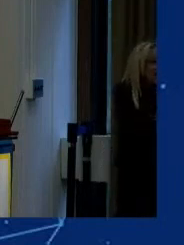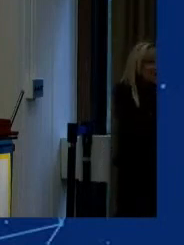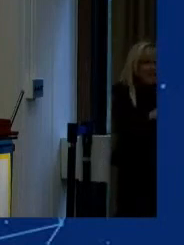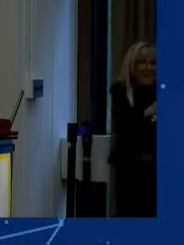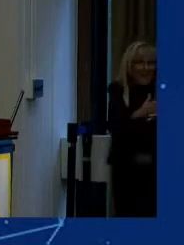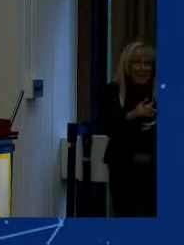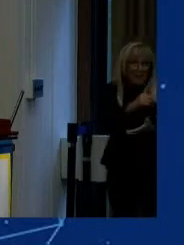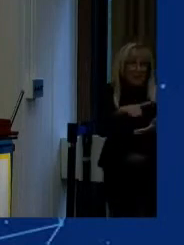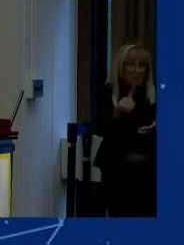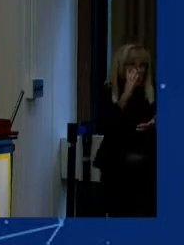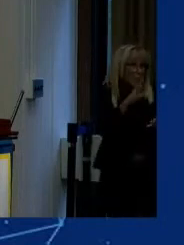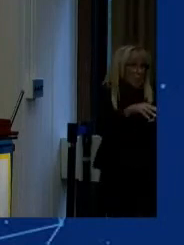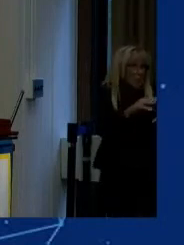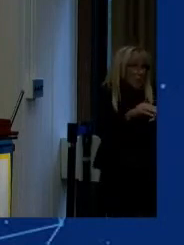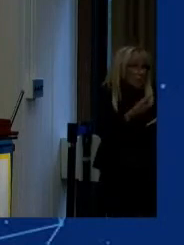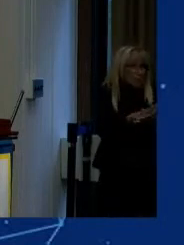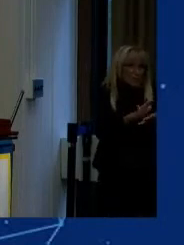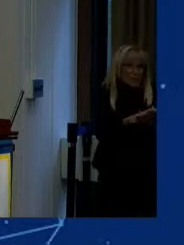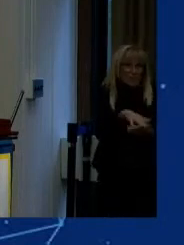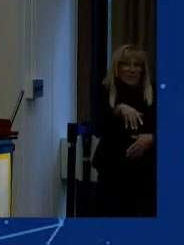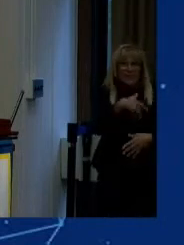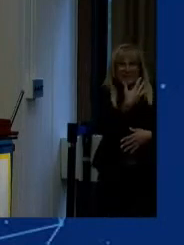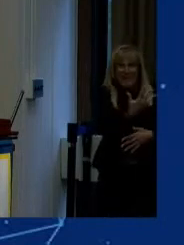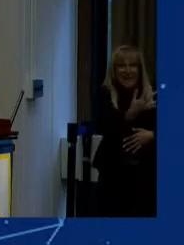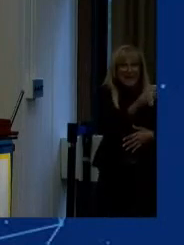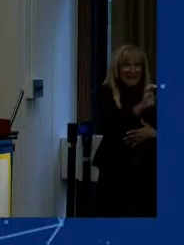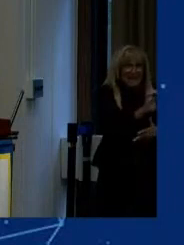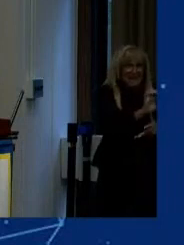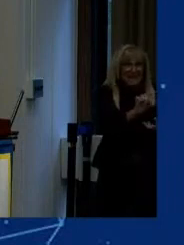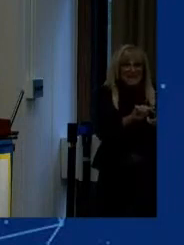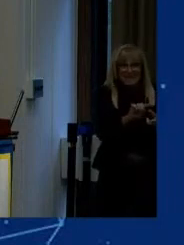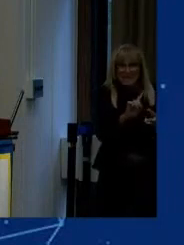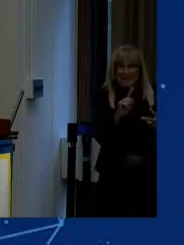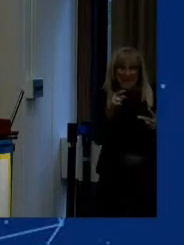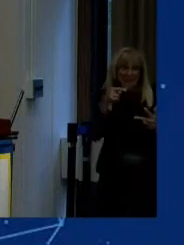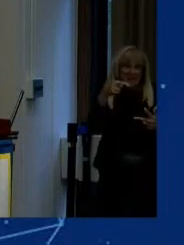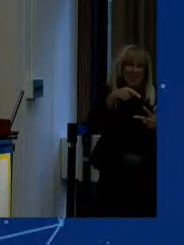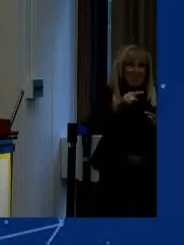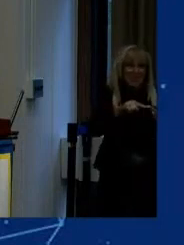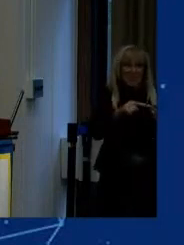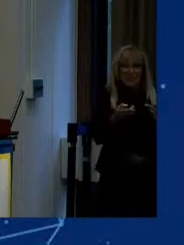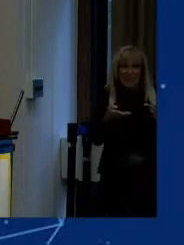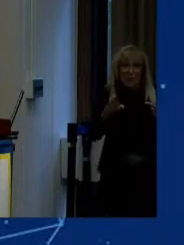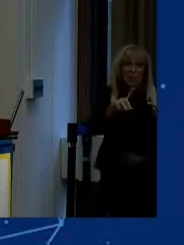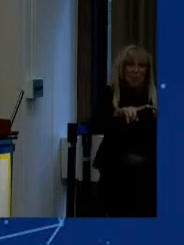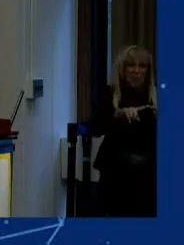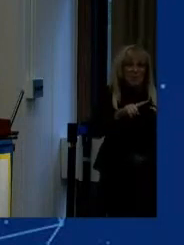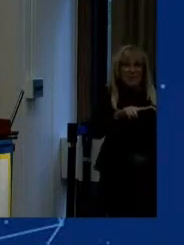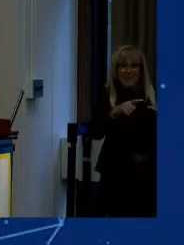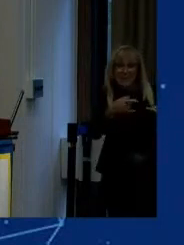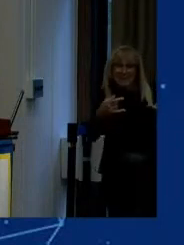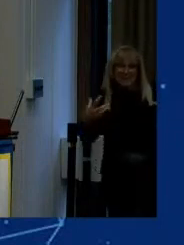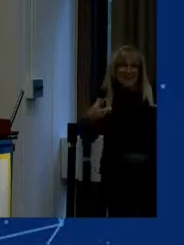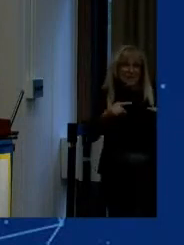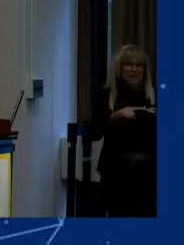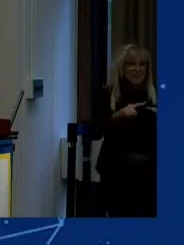you're going to learn in school should be there. The five E's, the objective, the closure, and the extension for students to finish early.